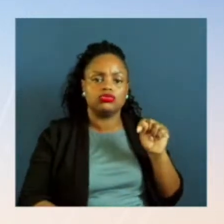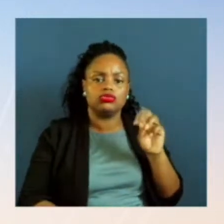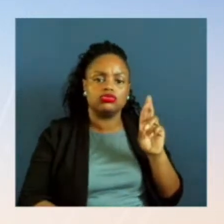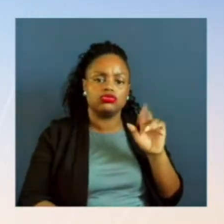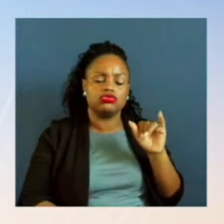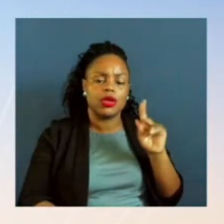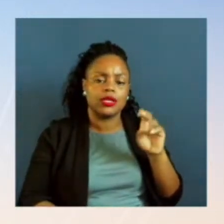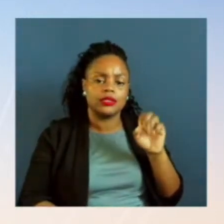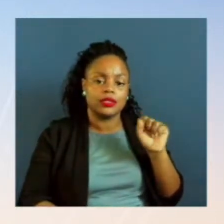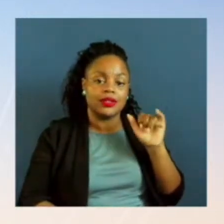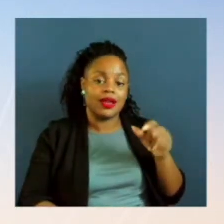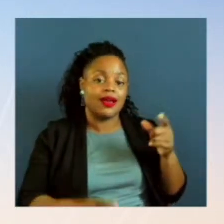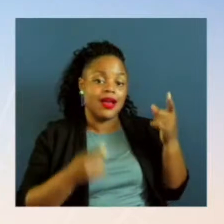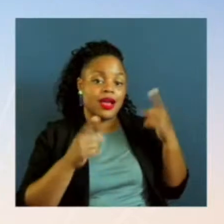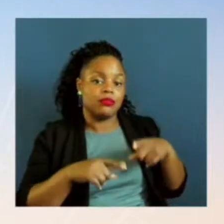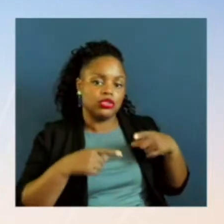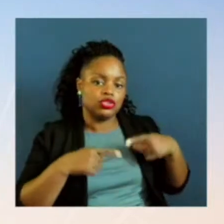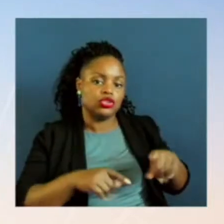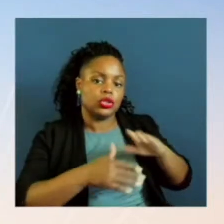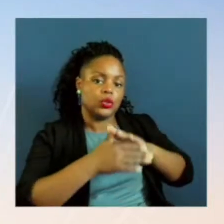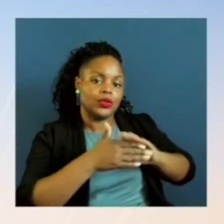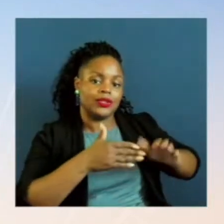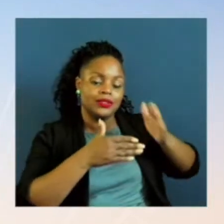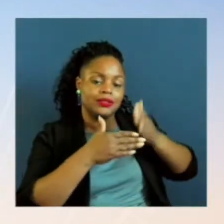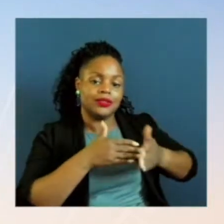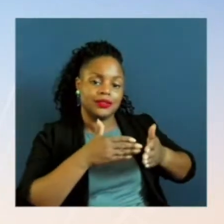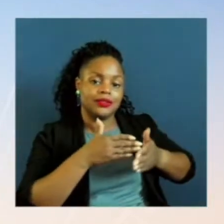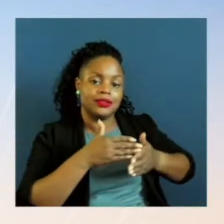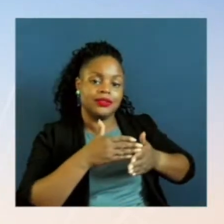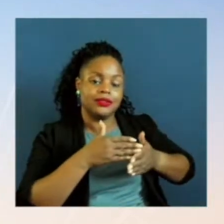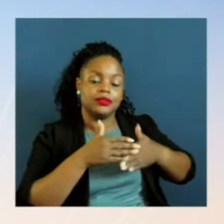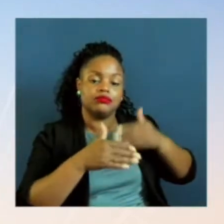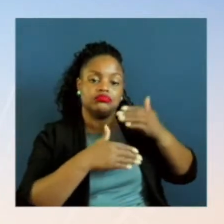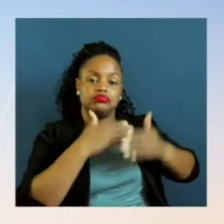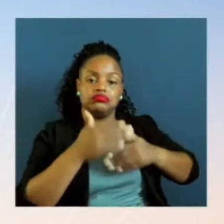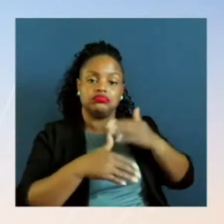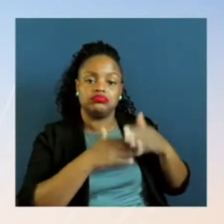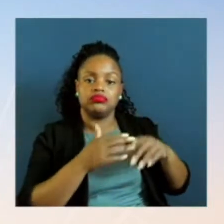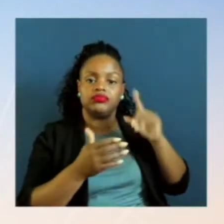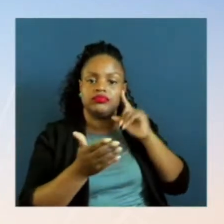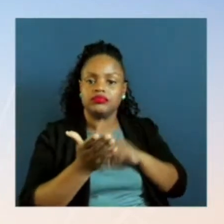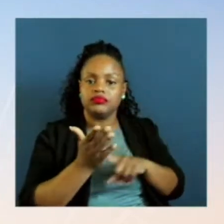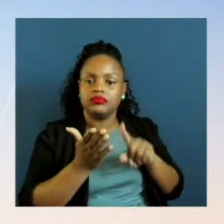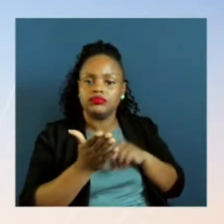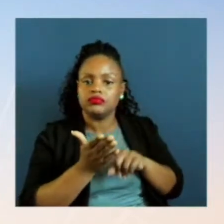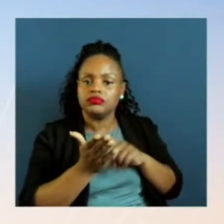that. There's been a range of reporting, but the investigation needs to play out and conclude